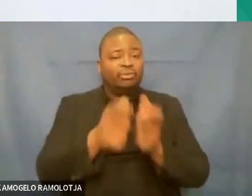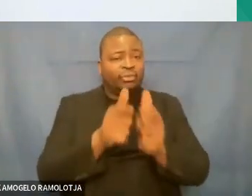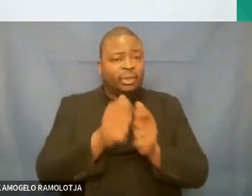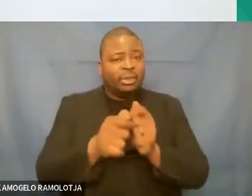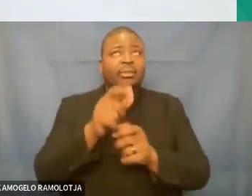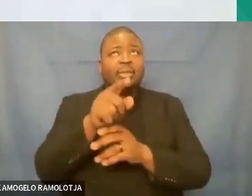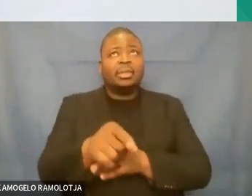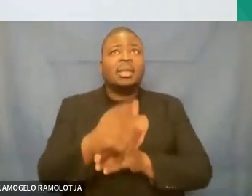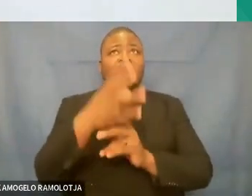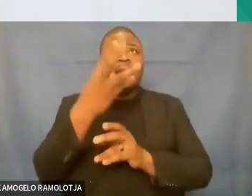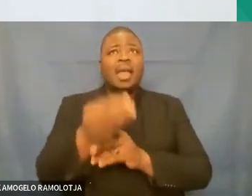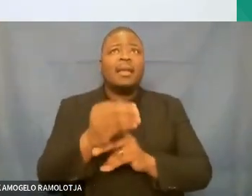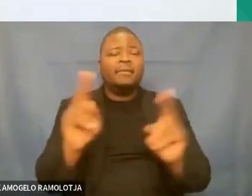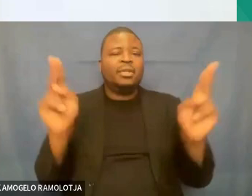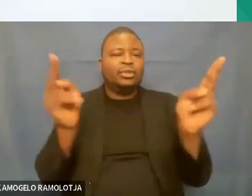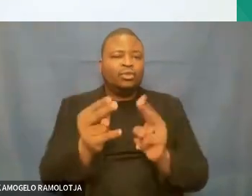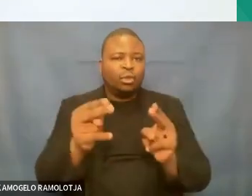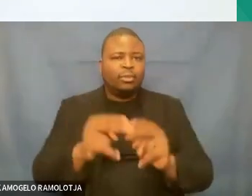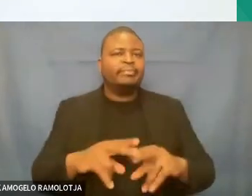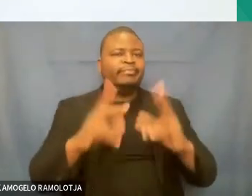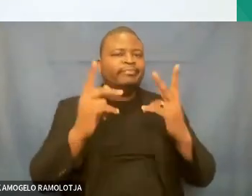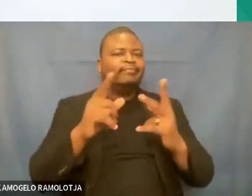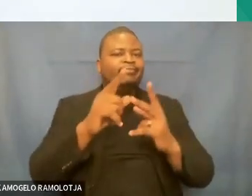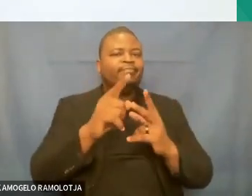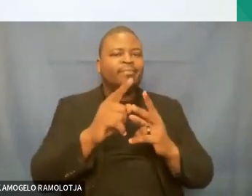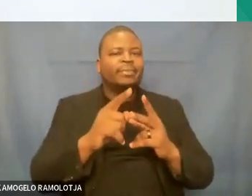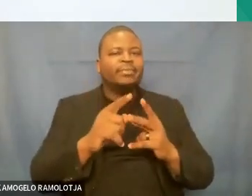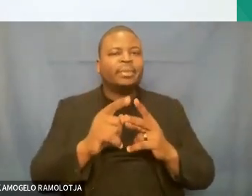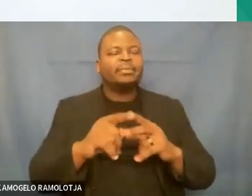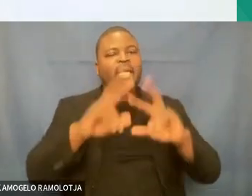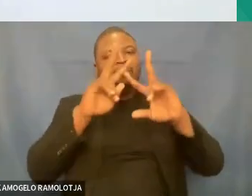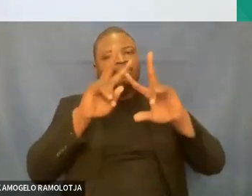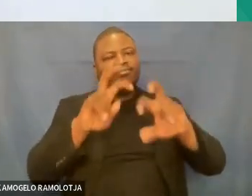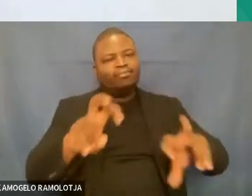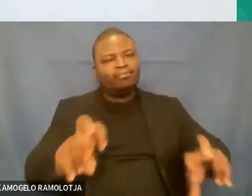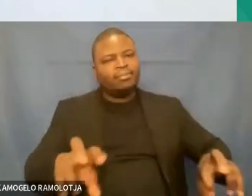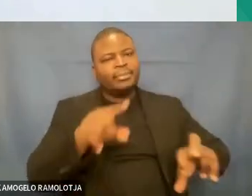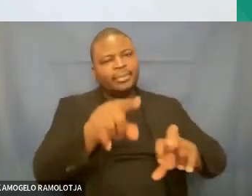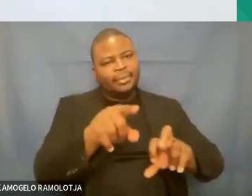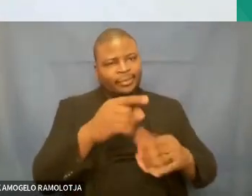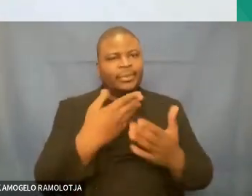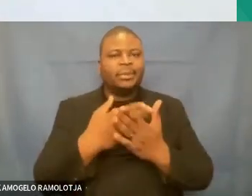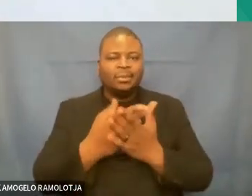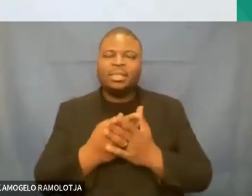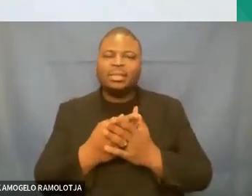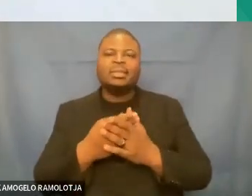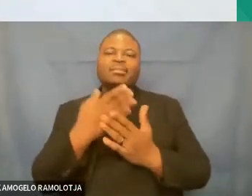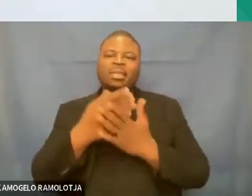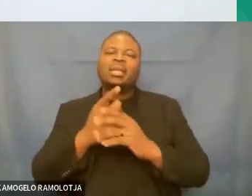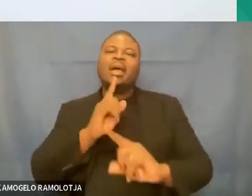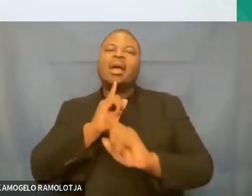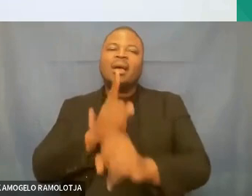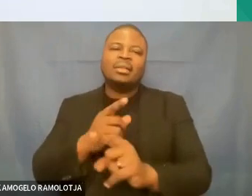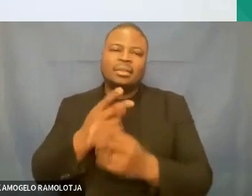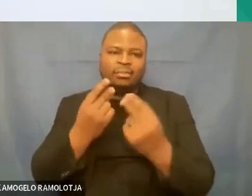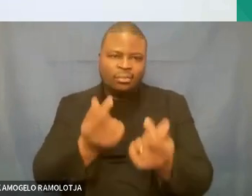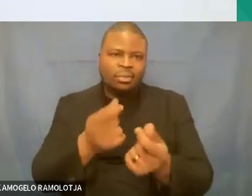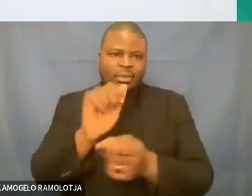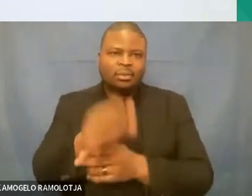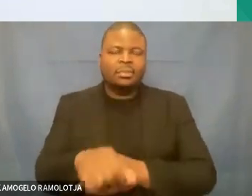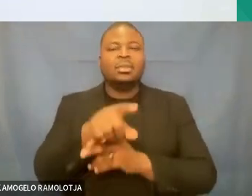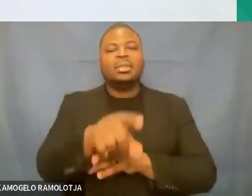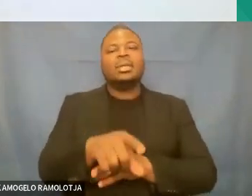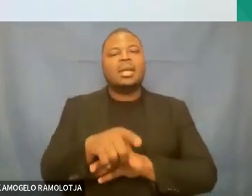a short survey that should not take you longer than 3 minutes. We want your opinion as the community around what